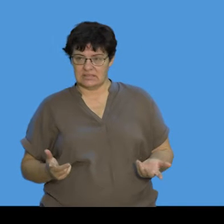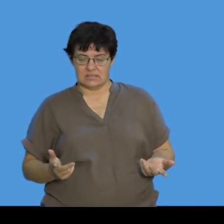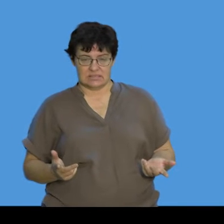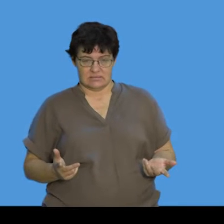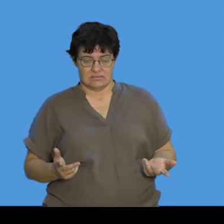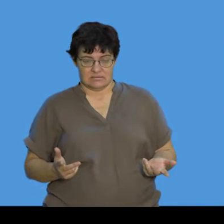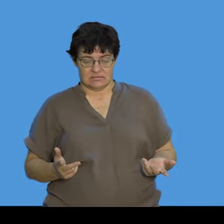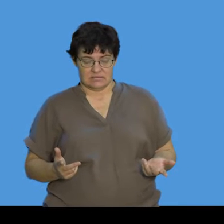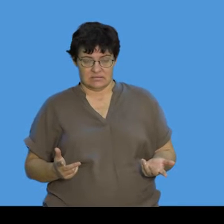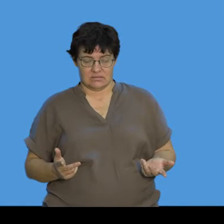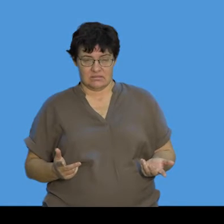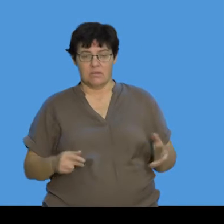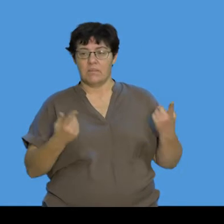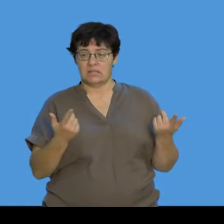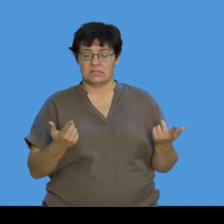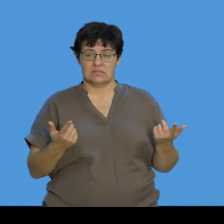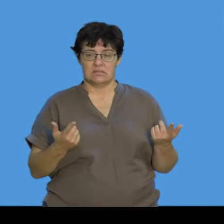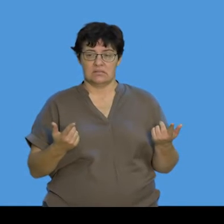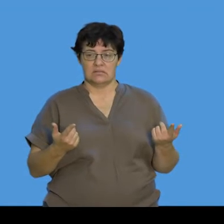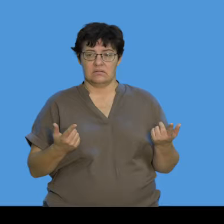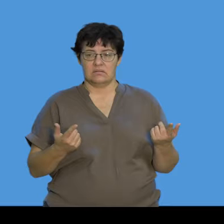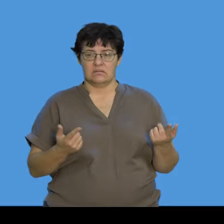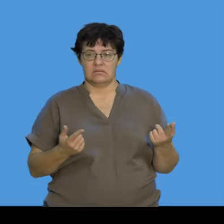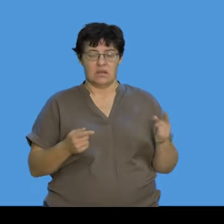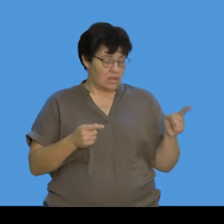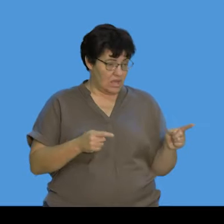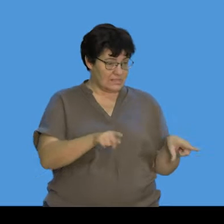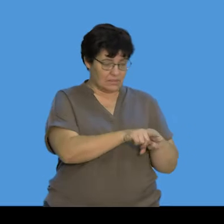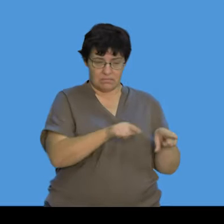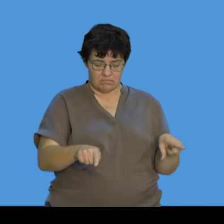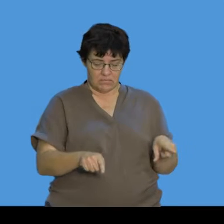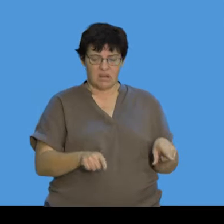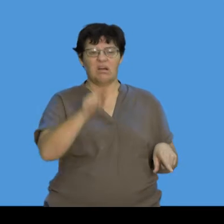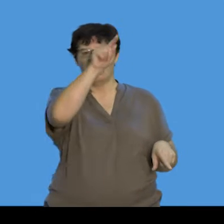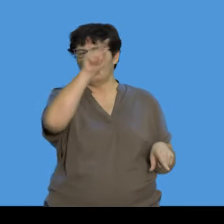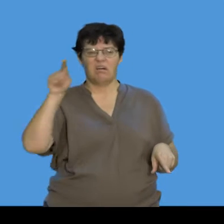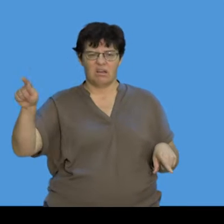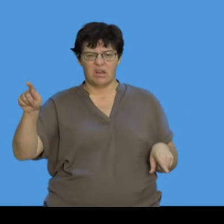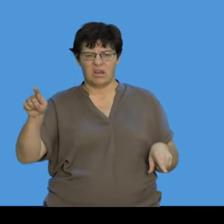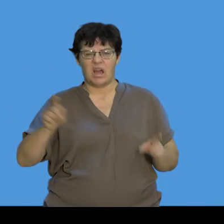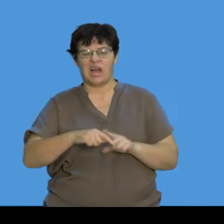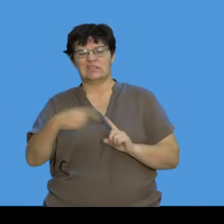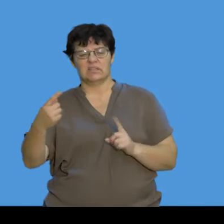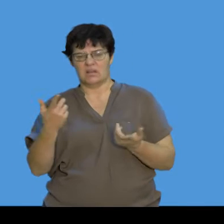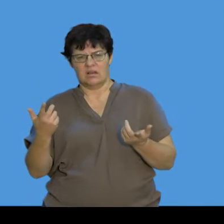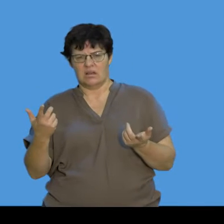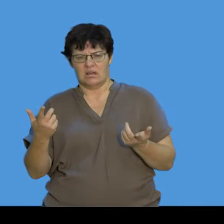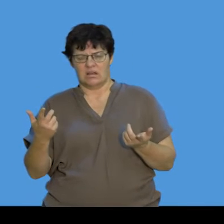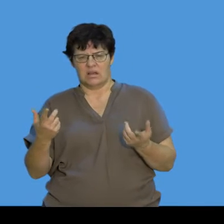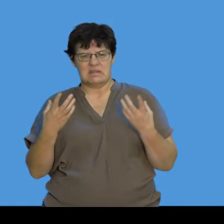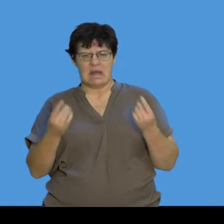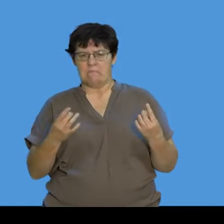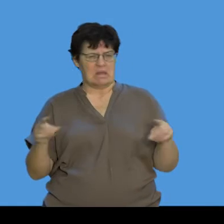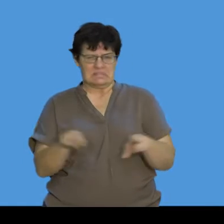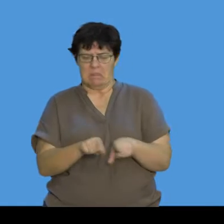by a certain number. But from the third and the fourth side, I multiply, and the number